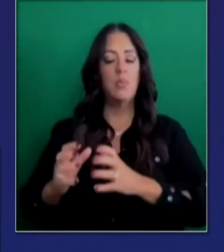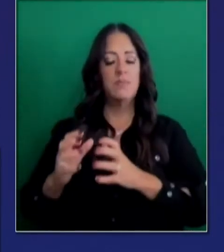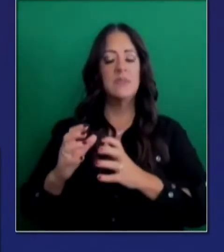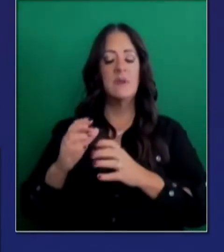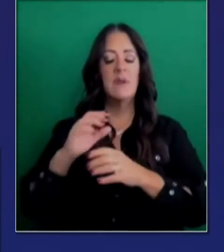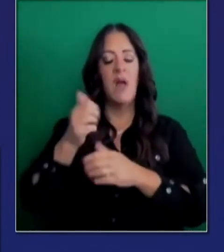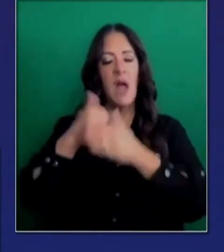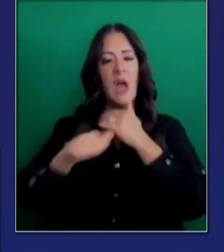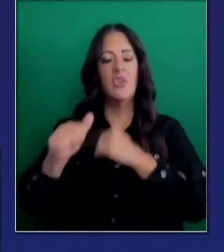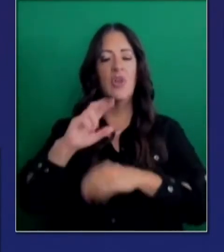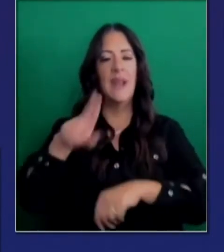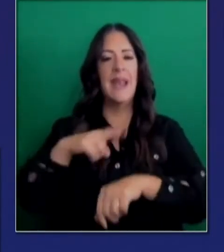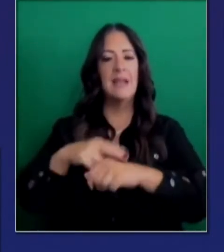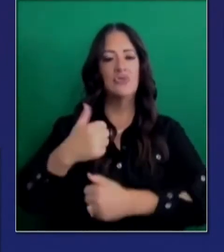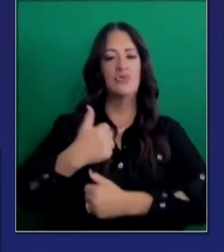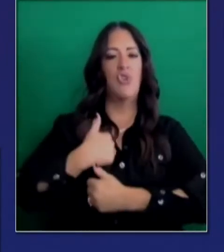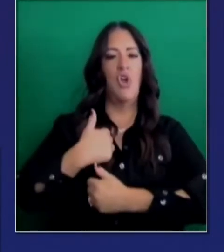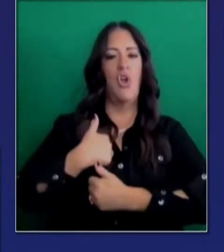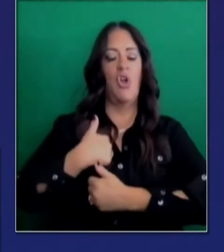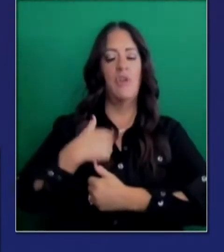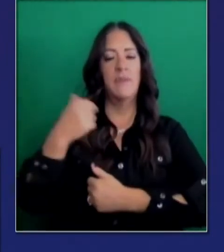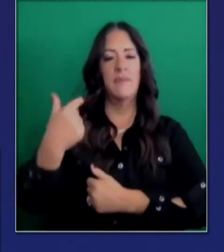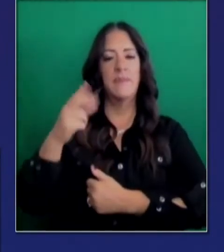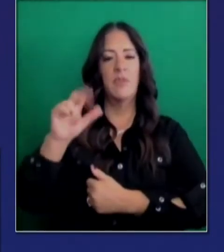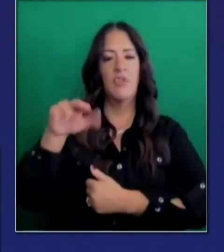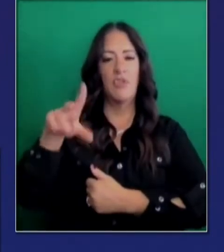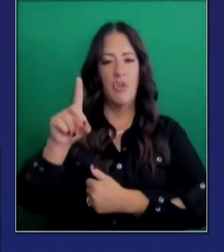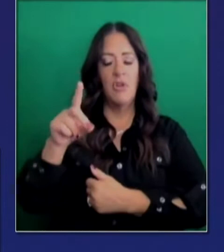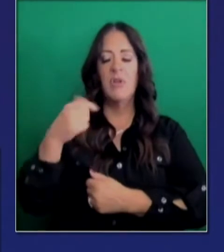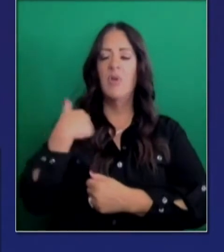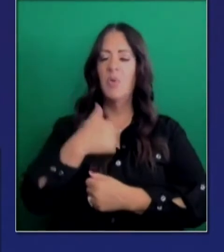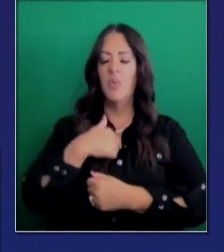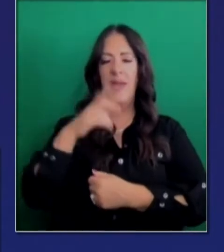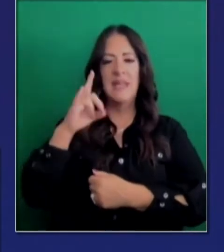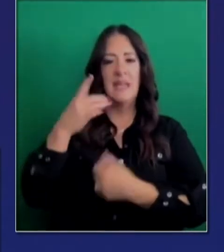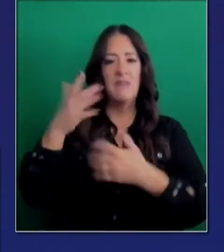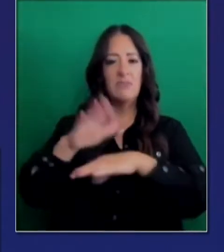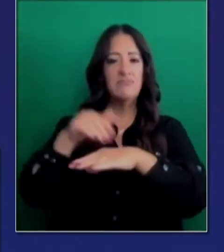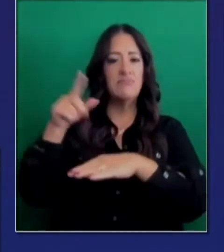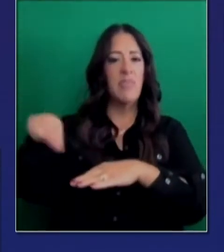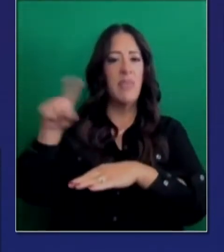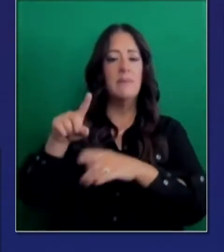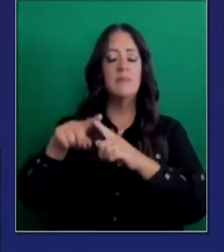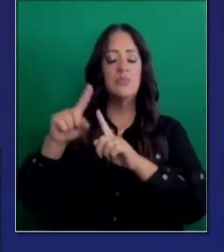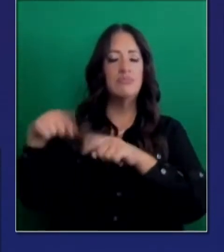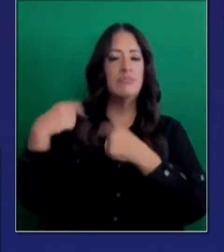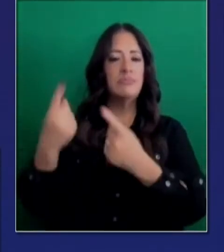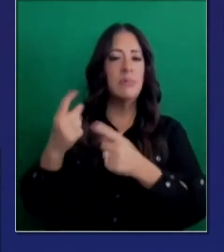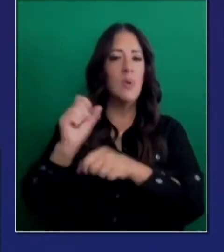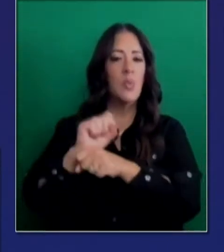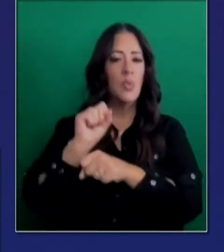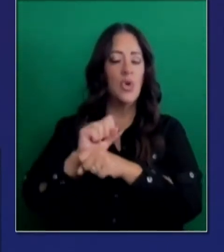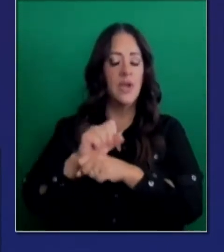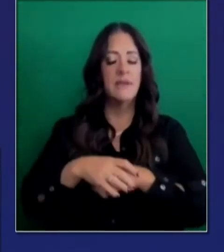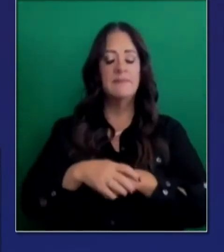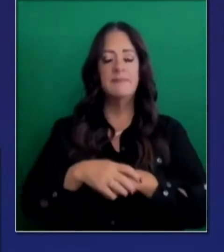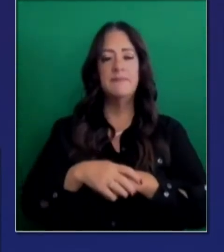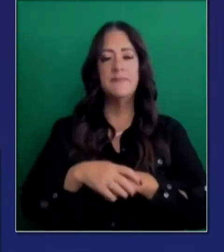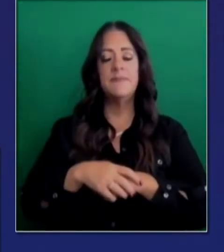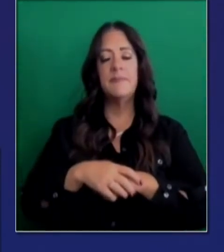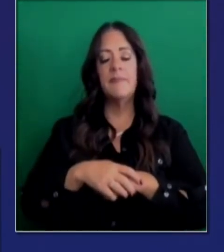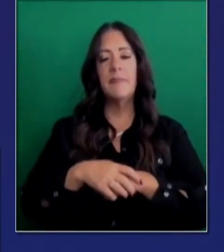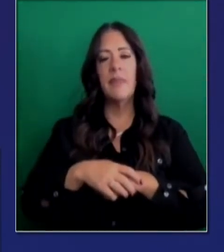National Guard? Well, we have deployed the National Guard for some time now. It's just a reminder that they have now